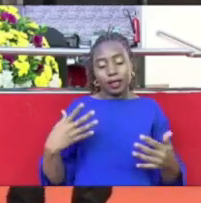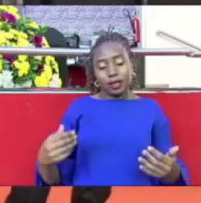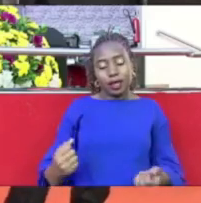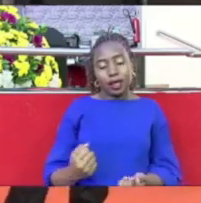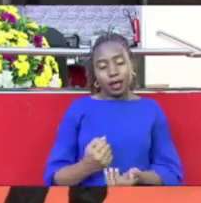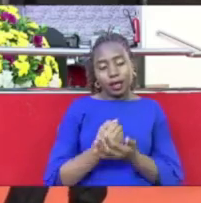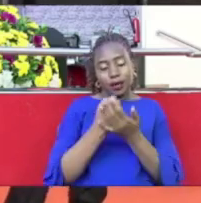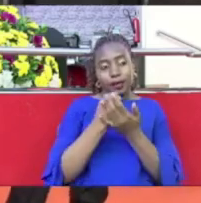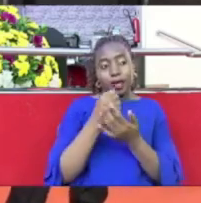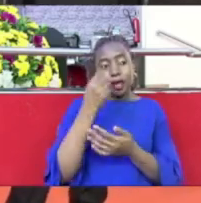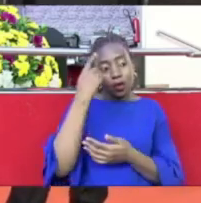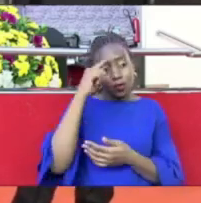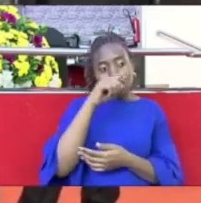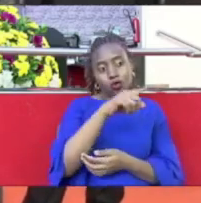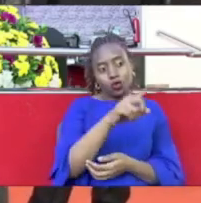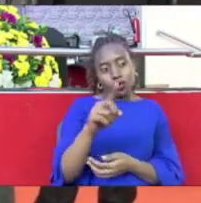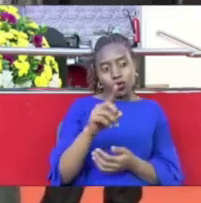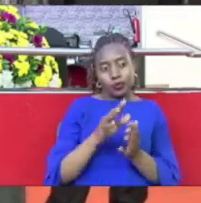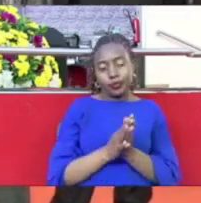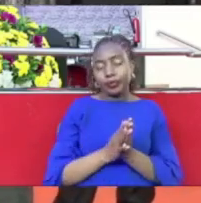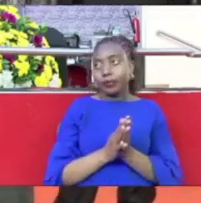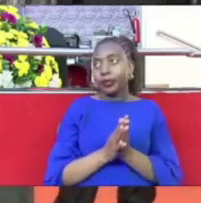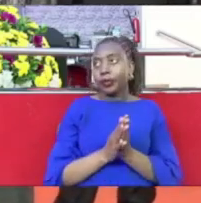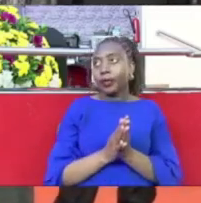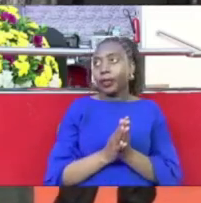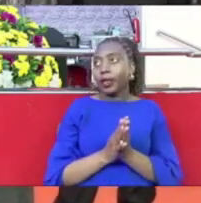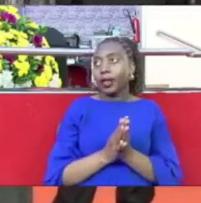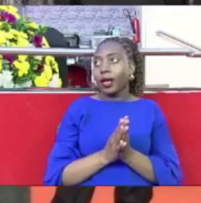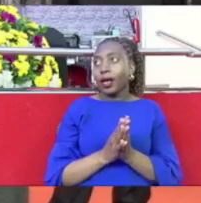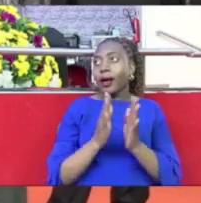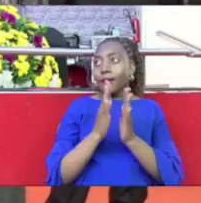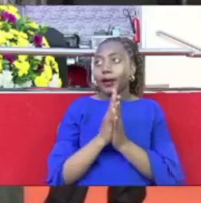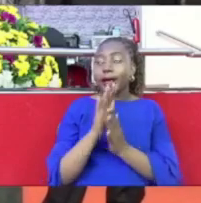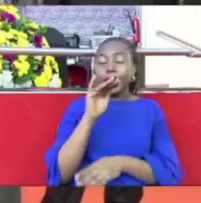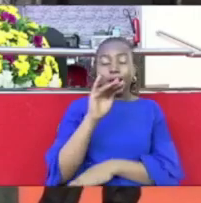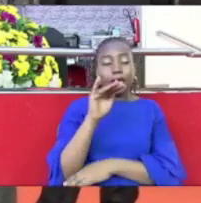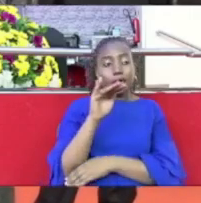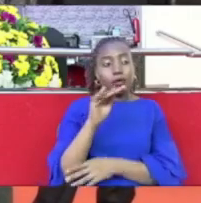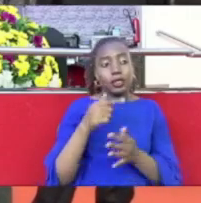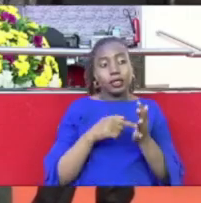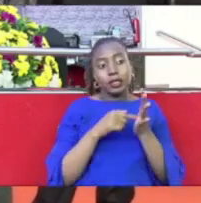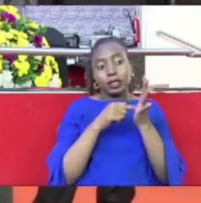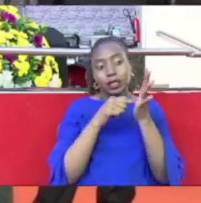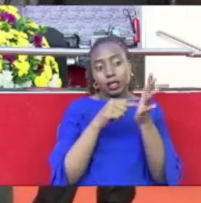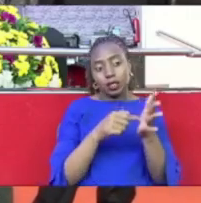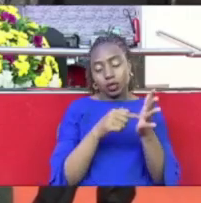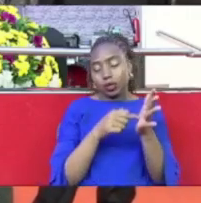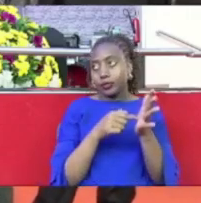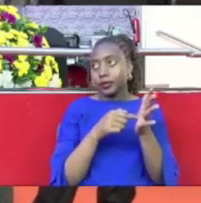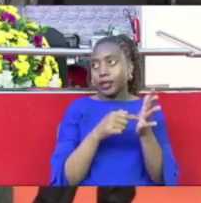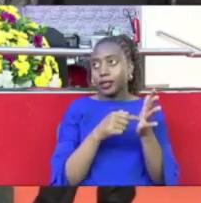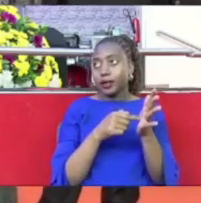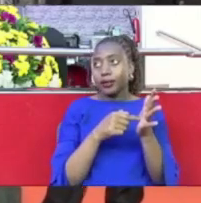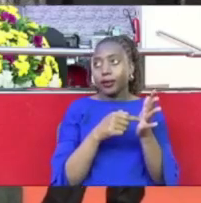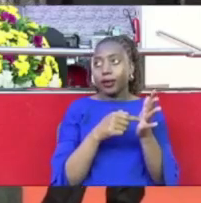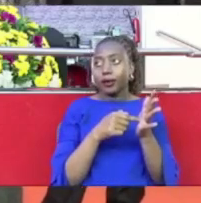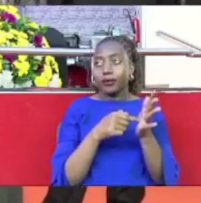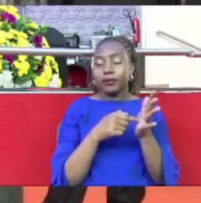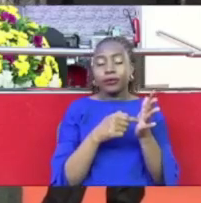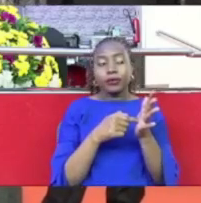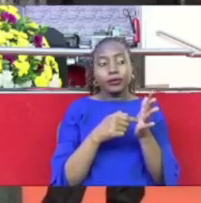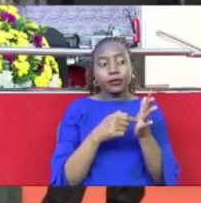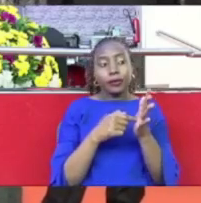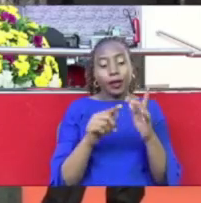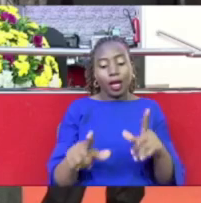Prayer requests. Maombi is an ishara, is an example of a